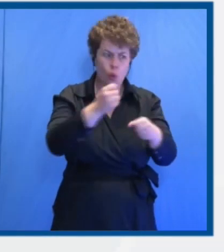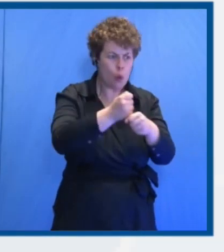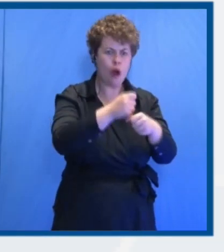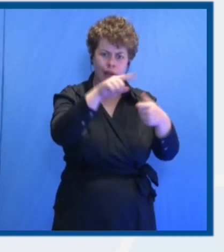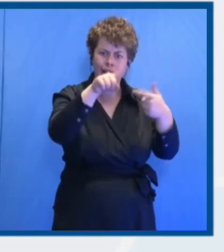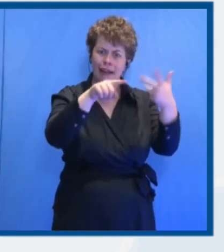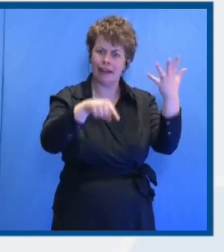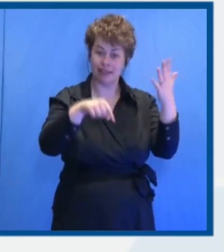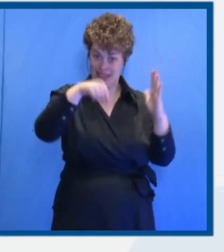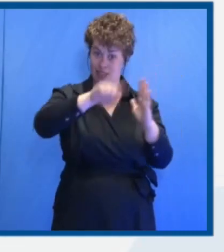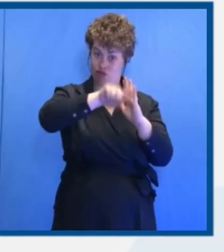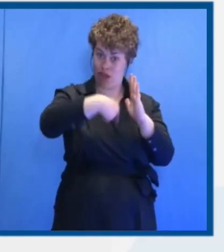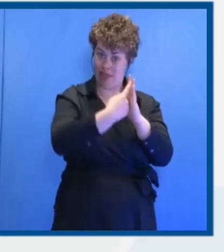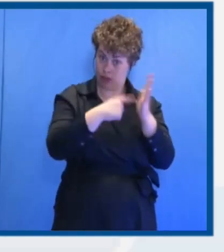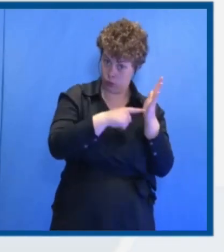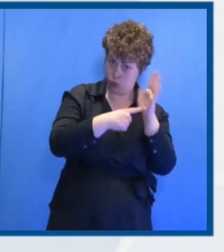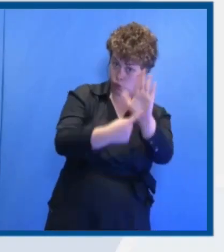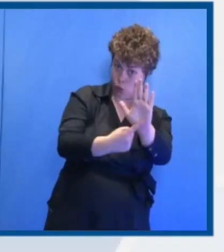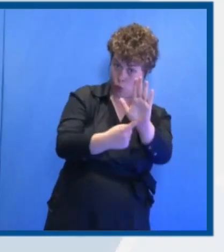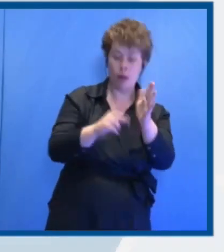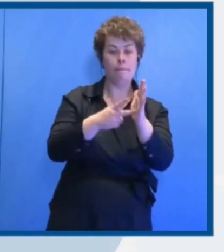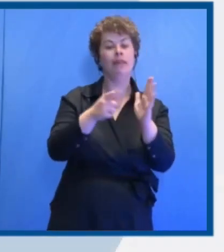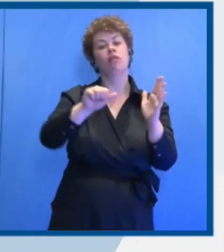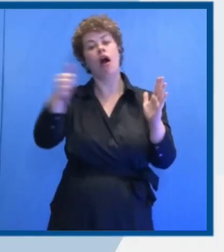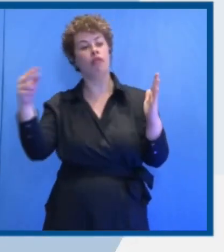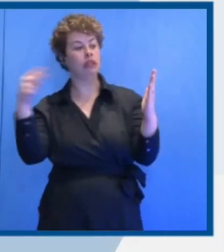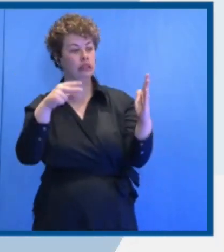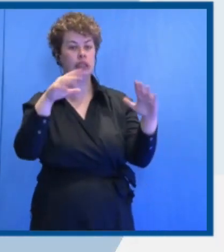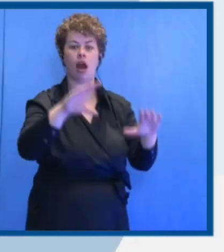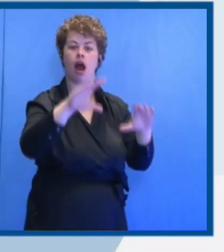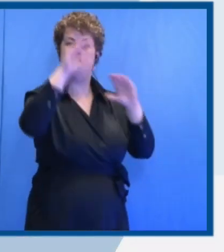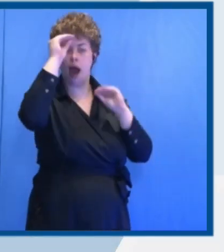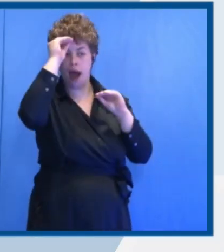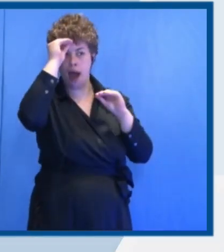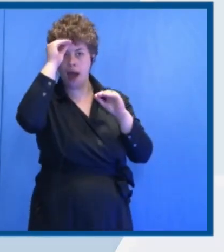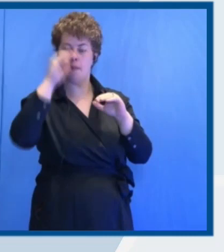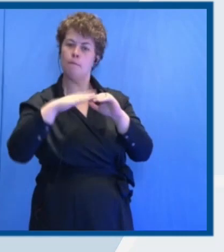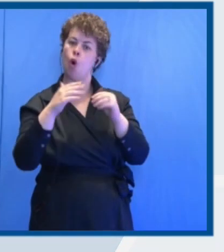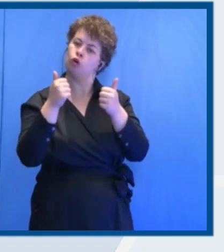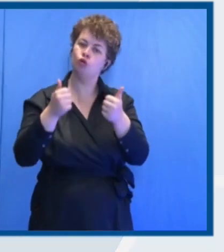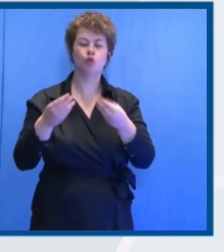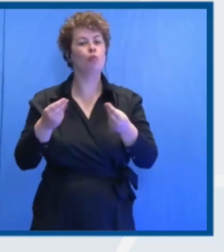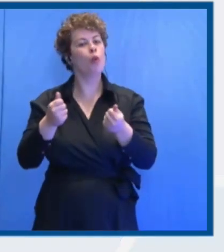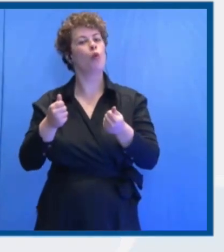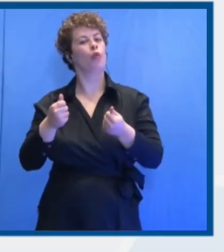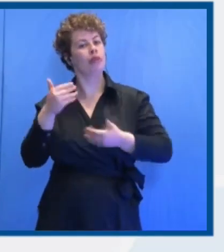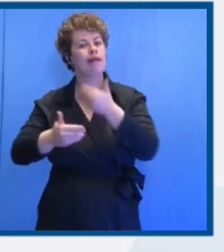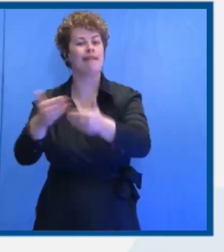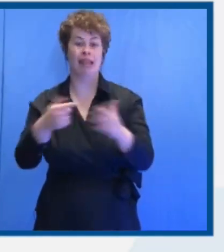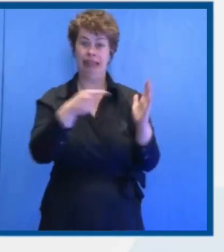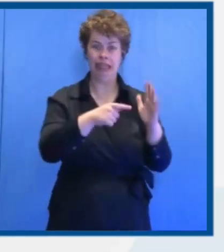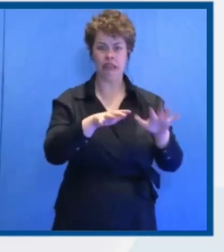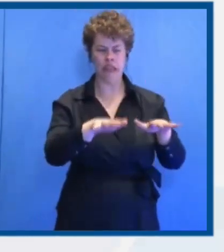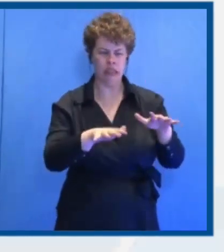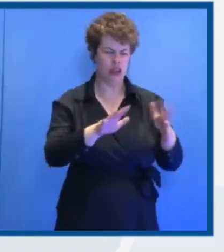Sri Lanka, we hope that these projects will overcome these issues and be able to be more easily adopted and involve the